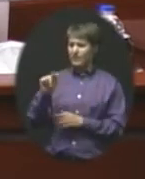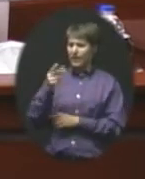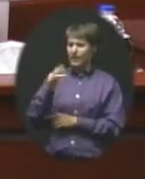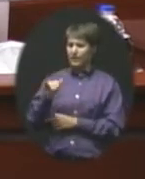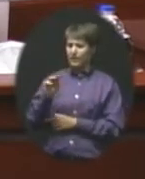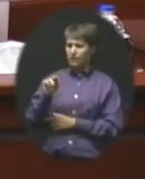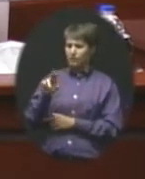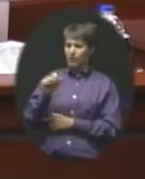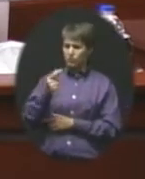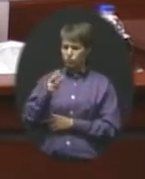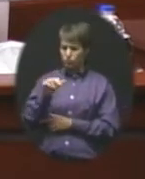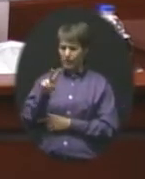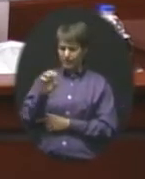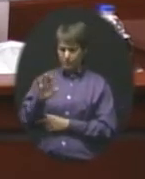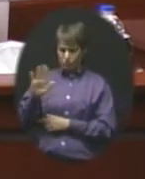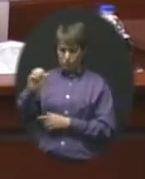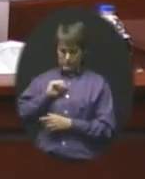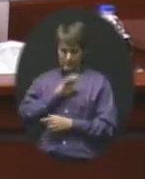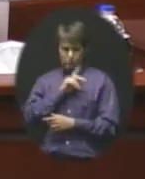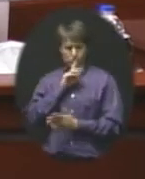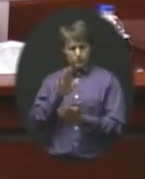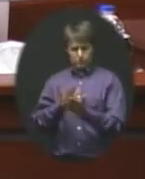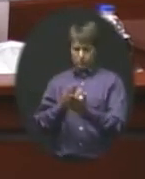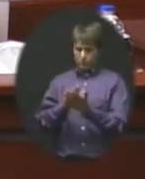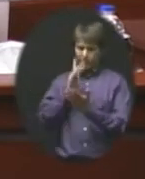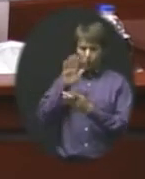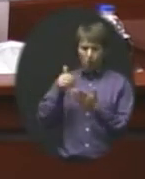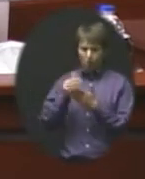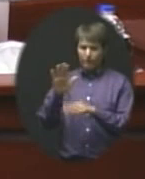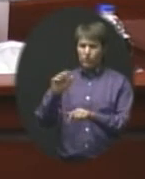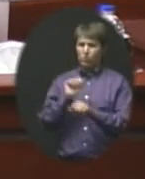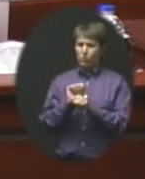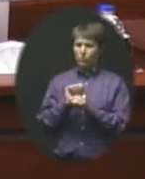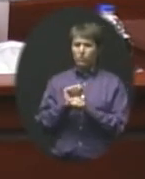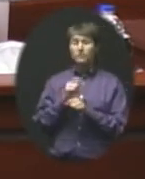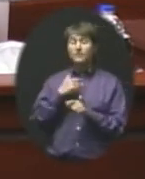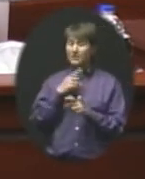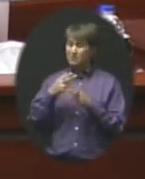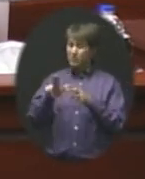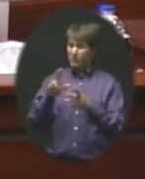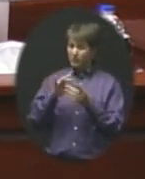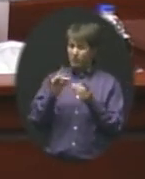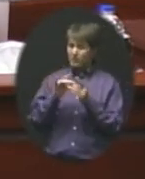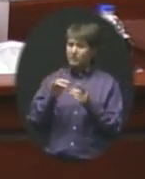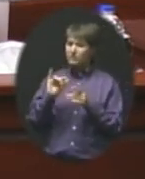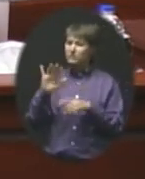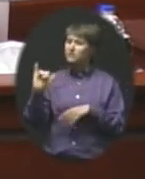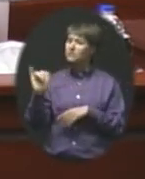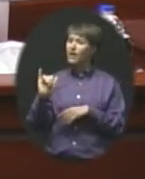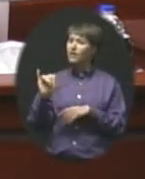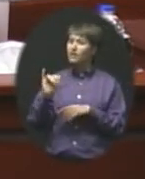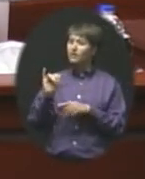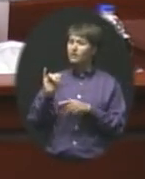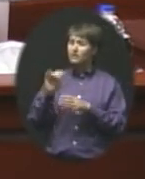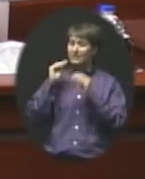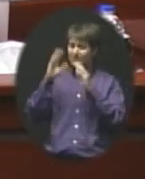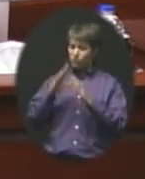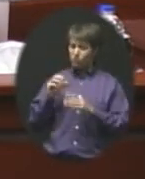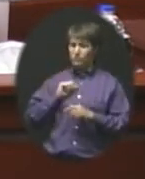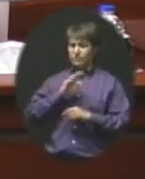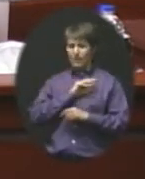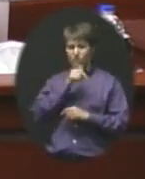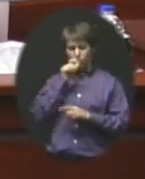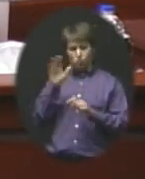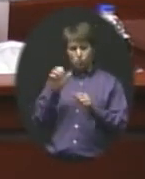are to be commended for all of the work that they did. And I said in my brief comments, it's kind of like these teachers and staff members who are working